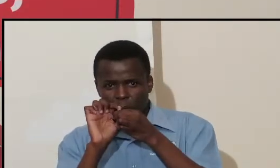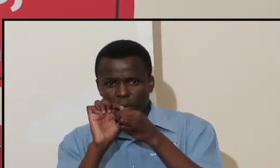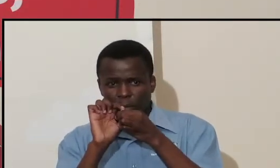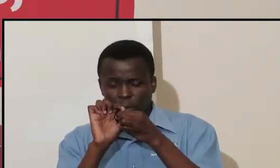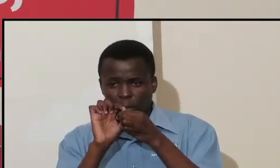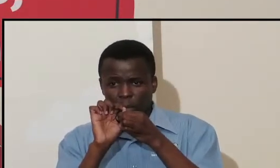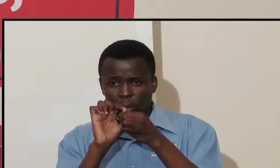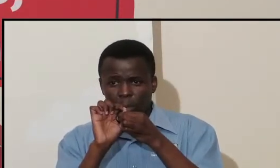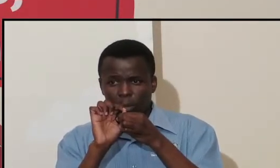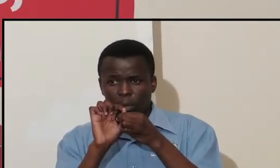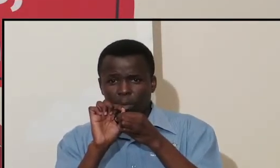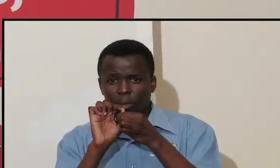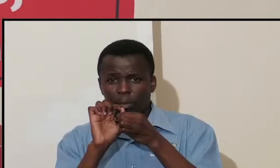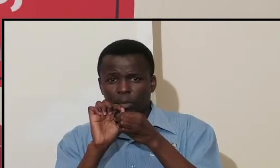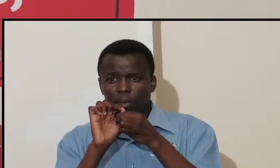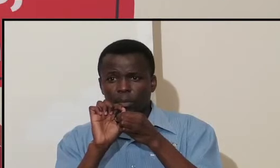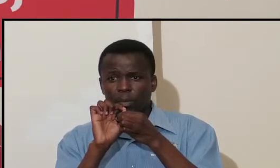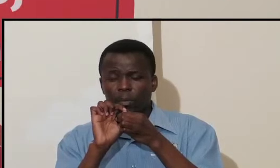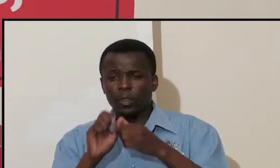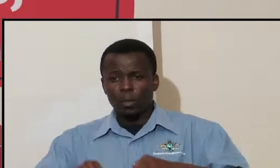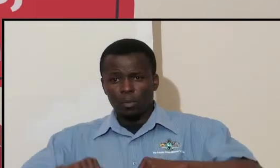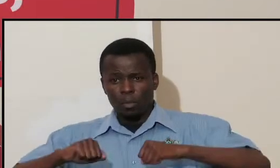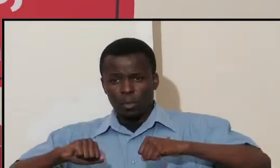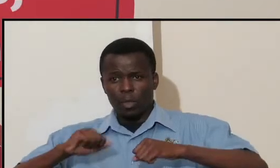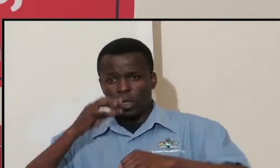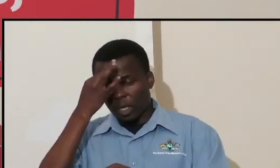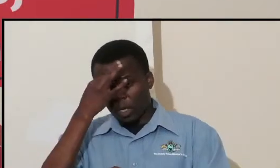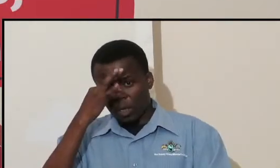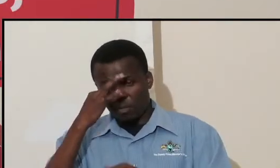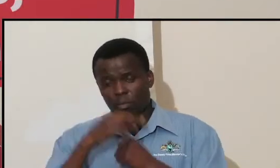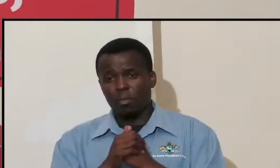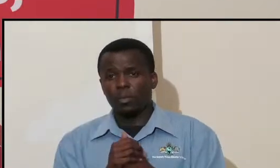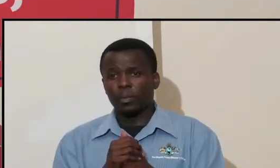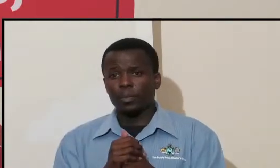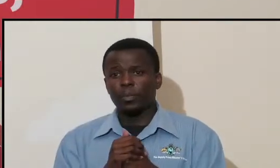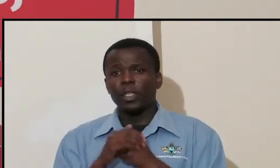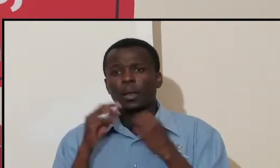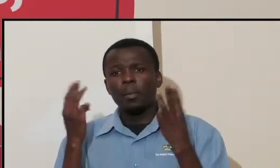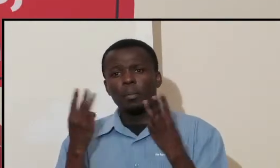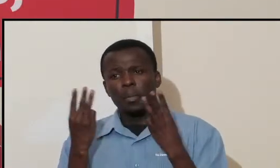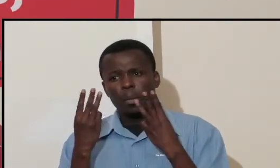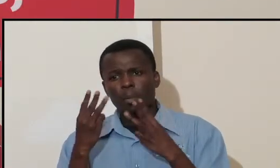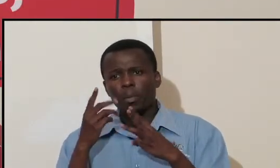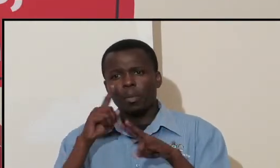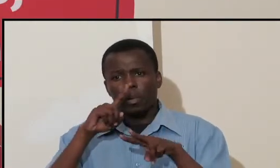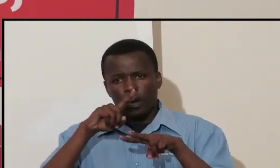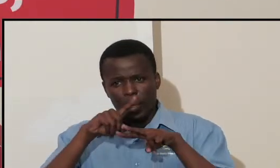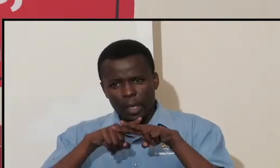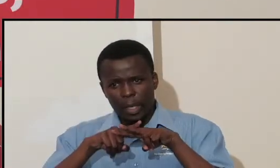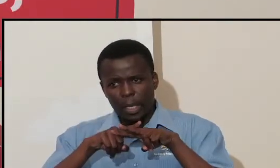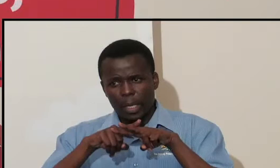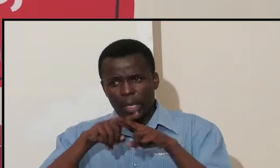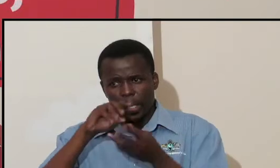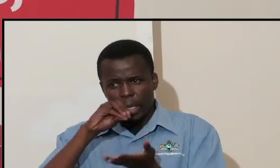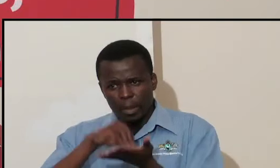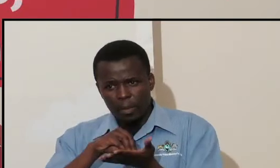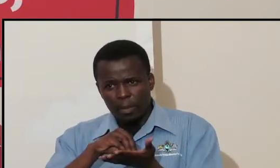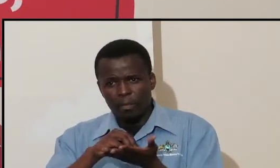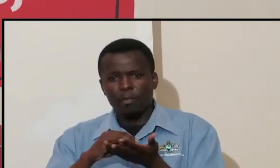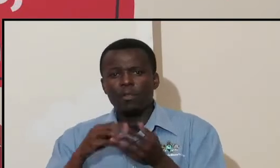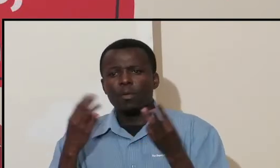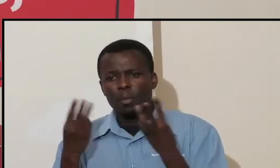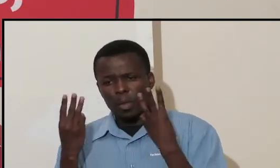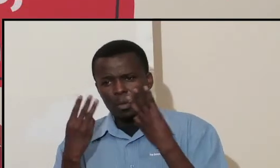today, senior government officials, people living with HIV and AIDS, people living with